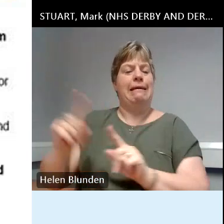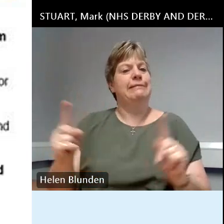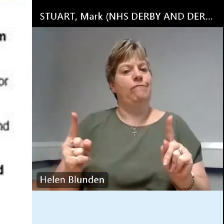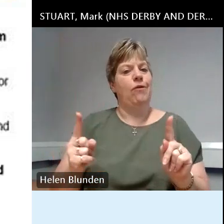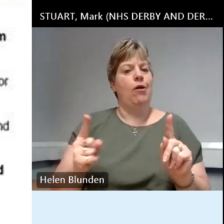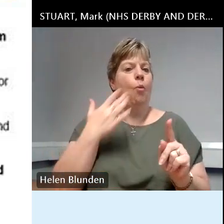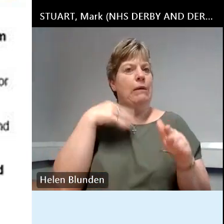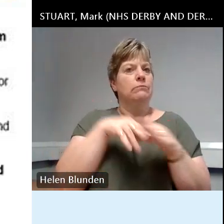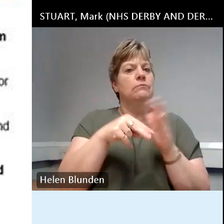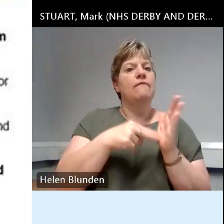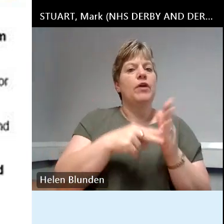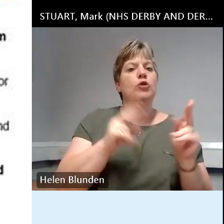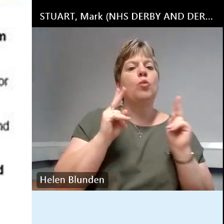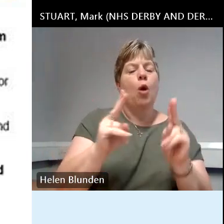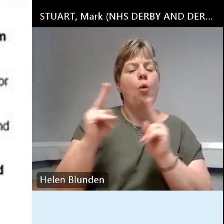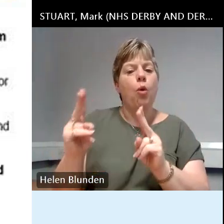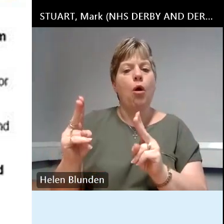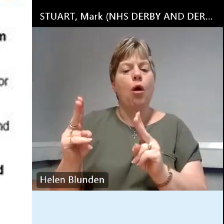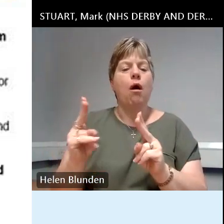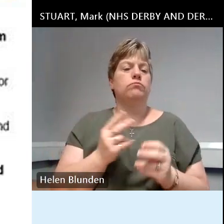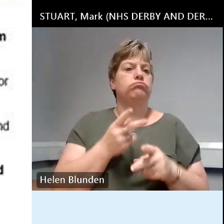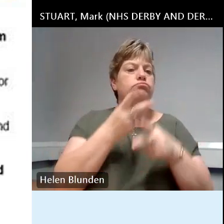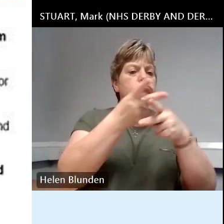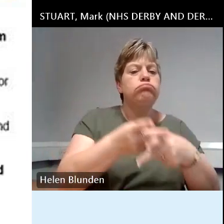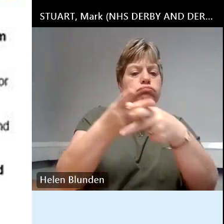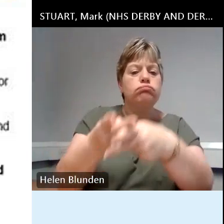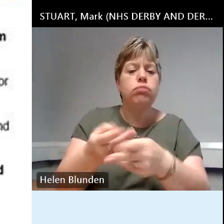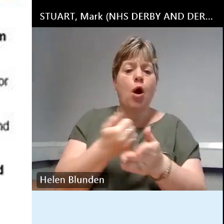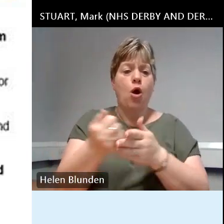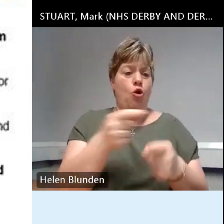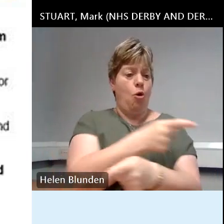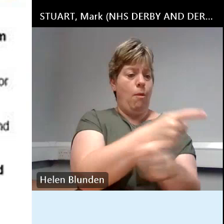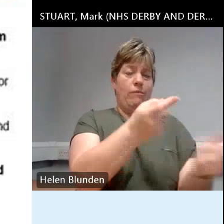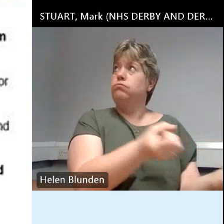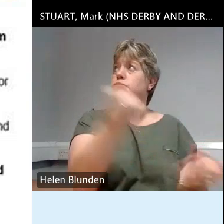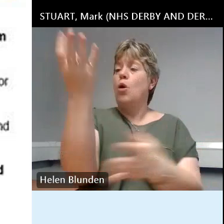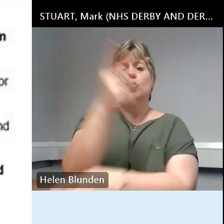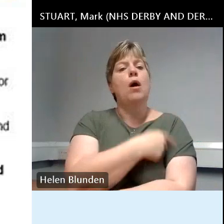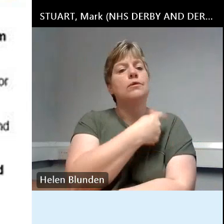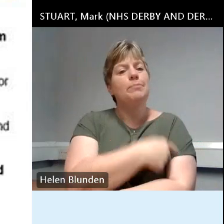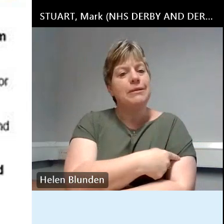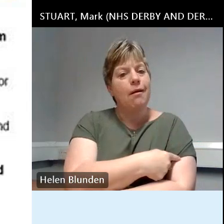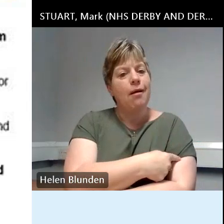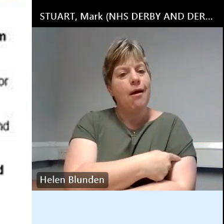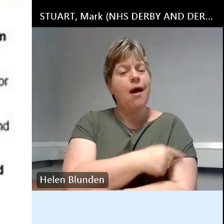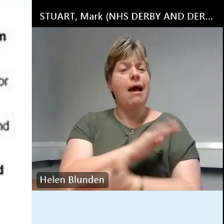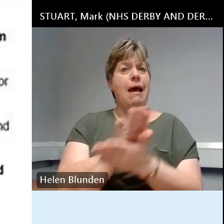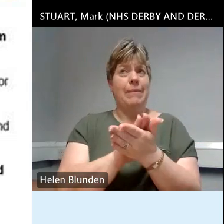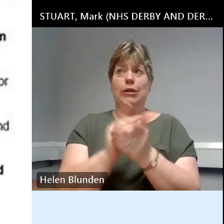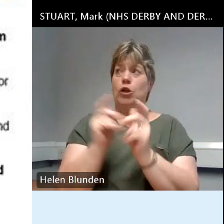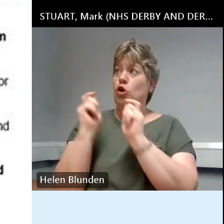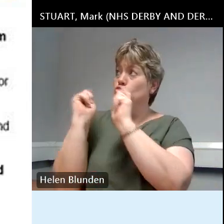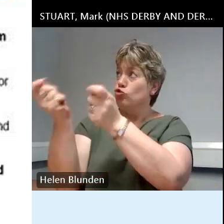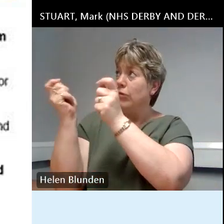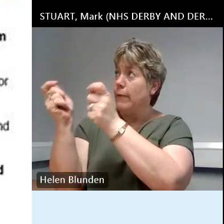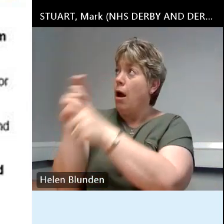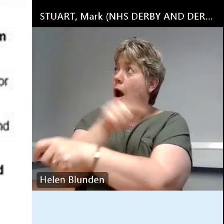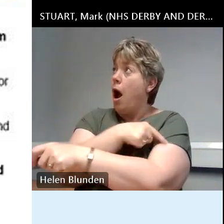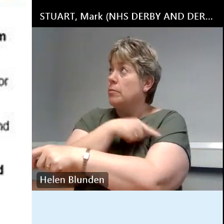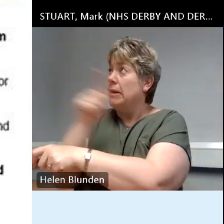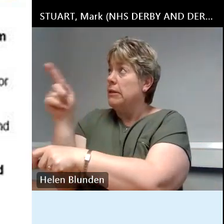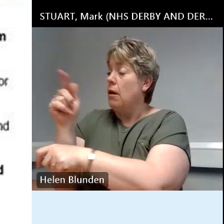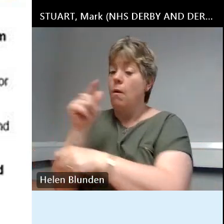ward is provided for patients that would otherwise be in a hospital. So you'll get the same treatment on a virtual ward that